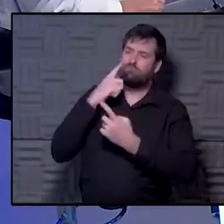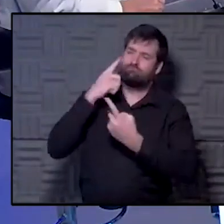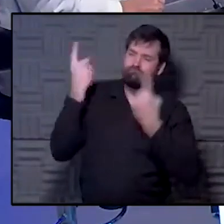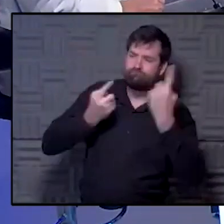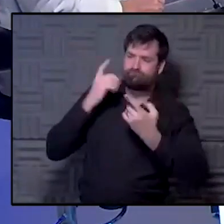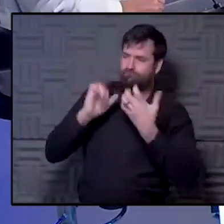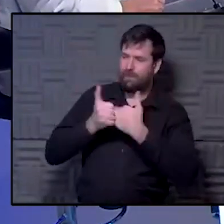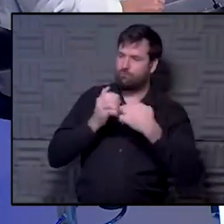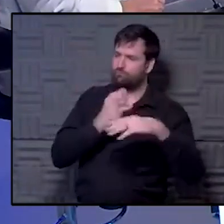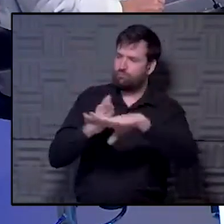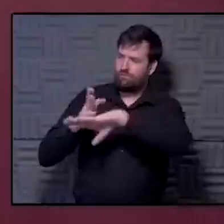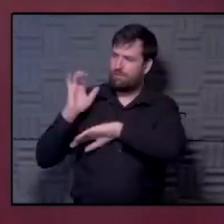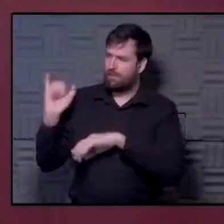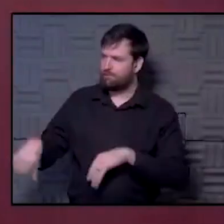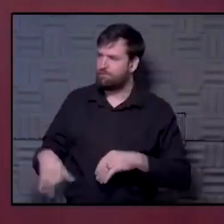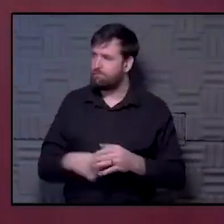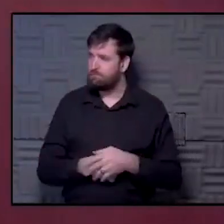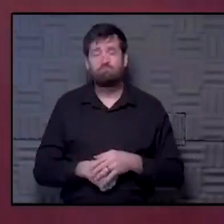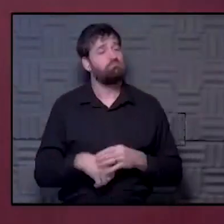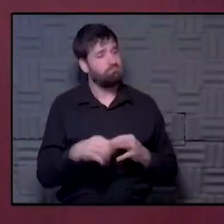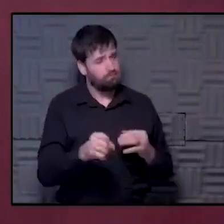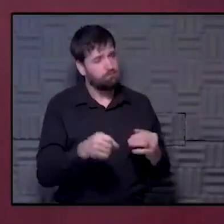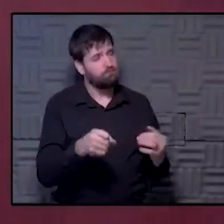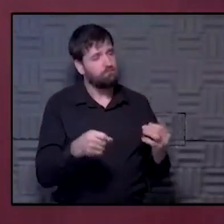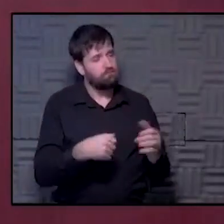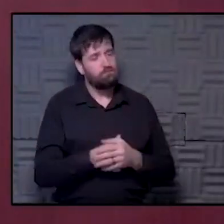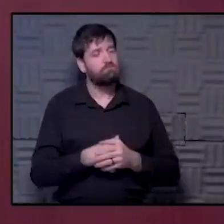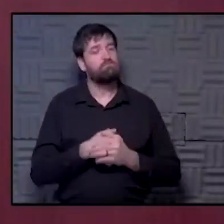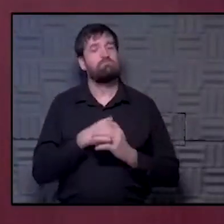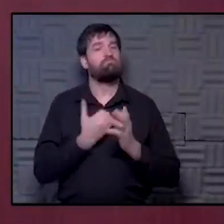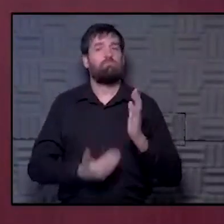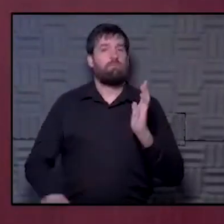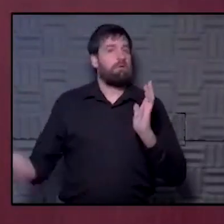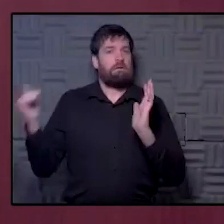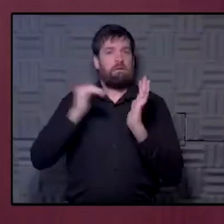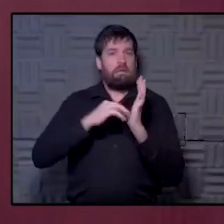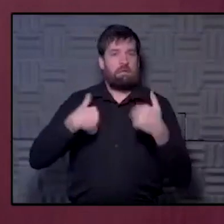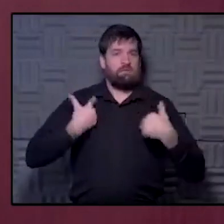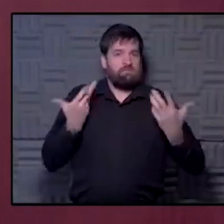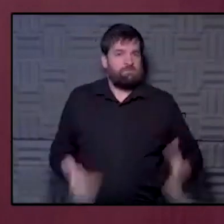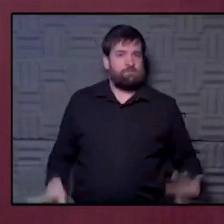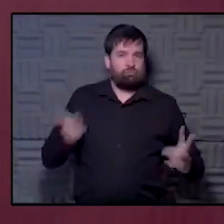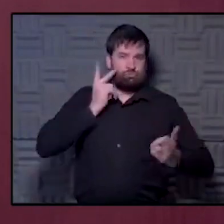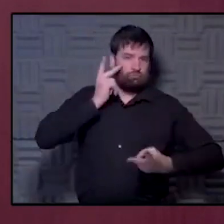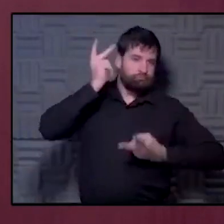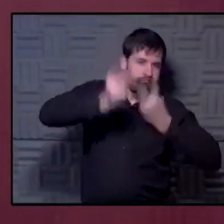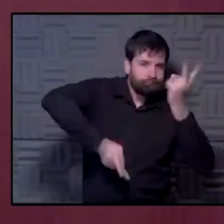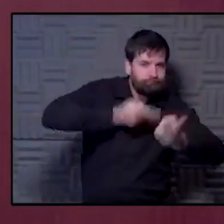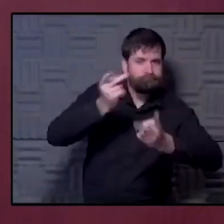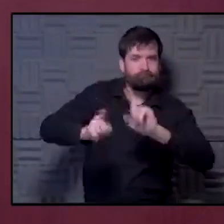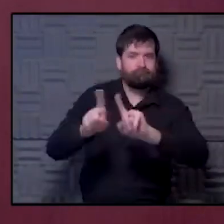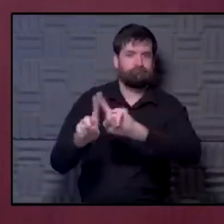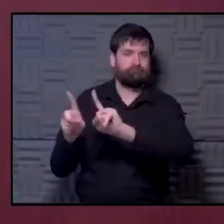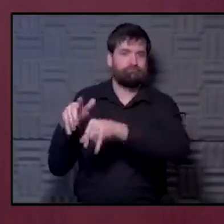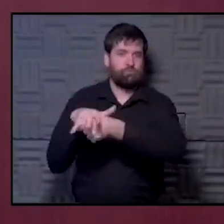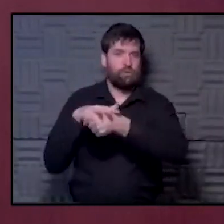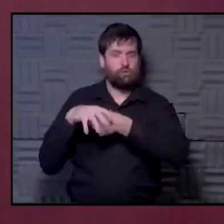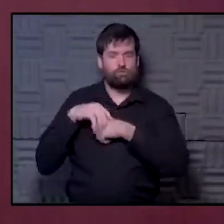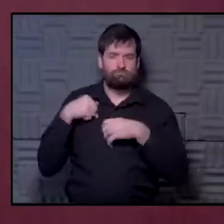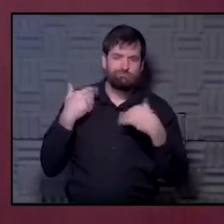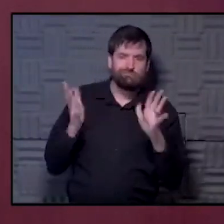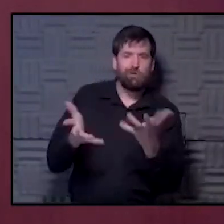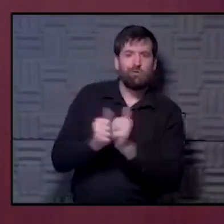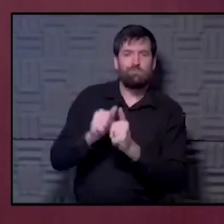will you guard against it? Right. So I think what again, because I visited some sites and I talked with